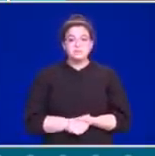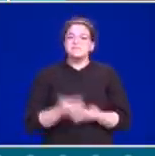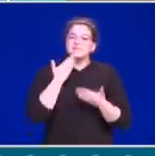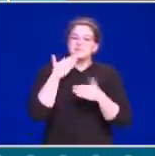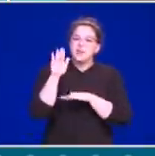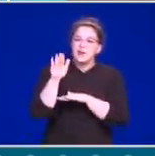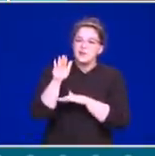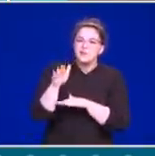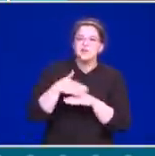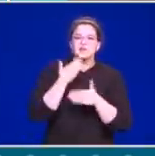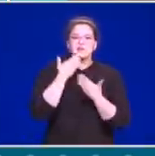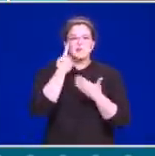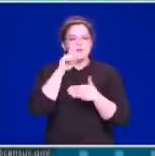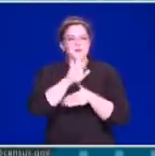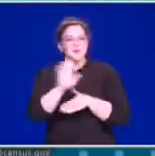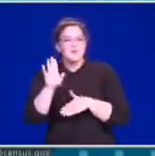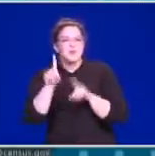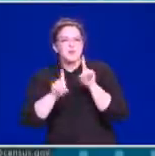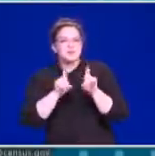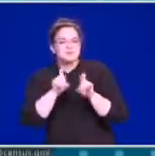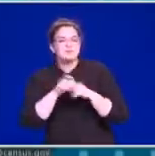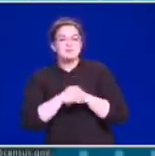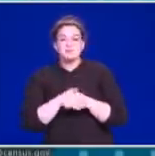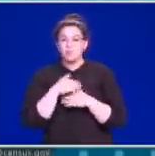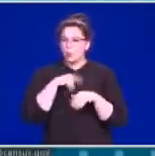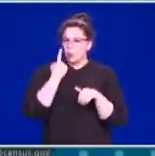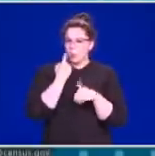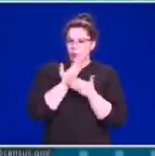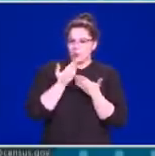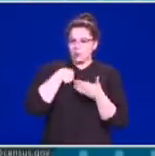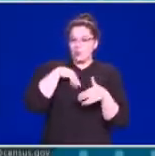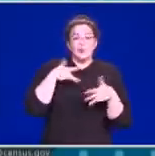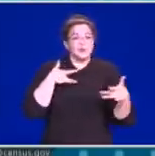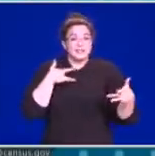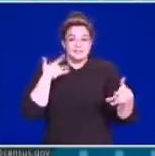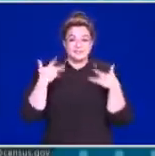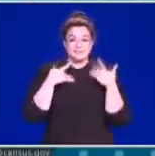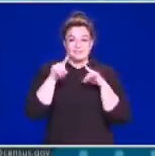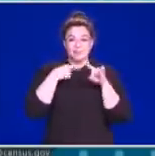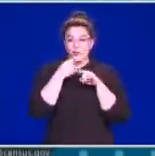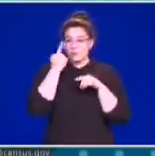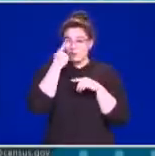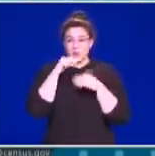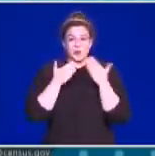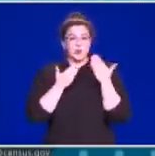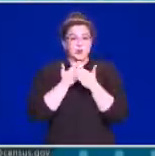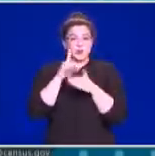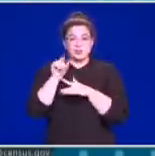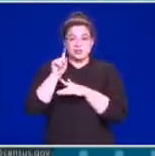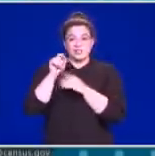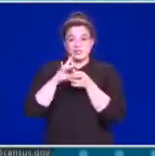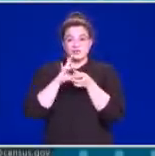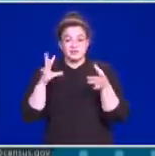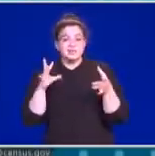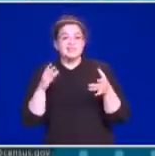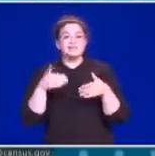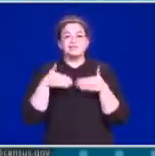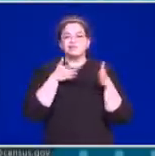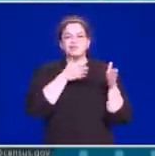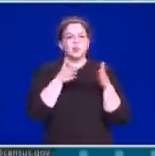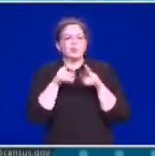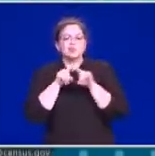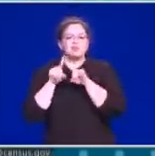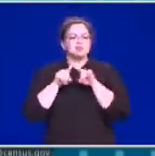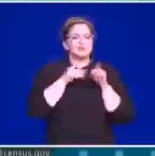Good afternoon, Mike, and thanks for your questions. So one of the things that we're really excited about with this new release of the 2020 census data is the ways in which we're looking